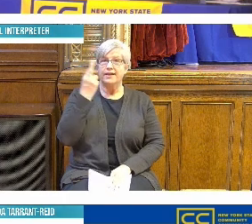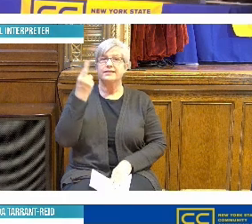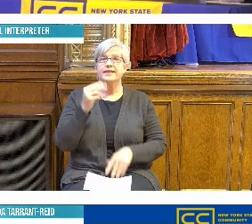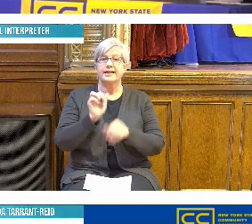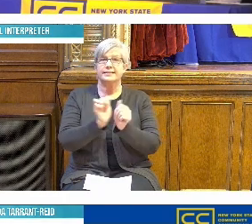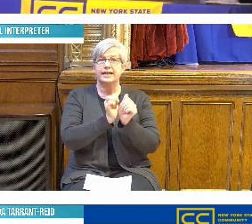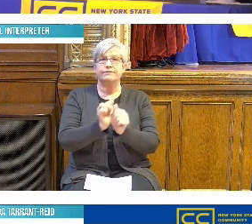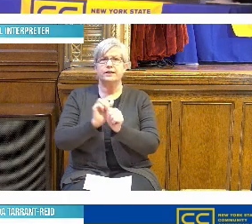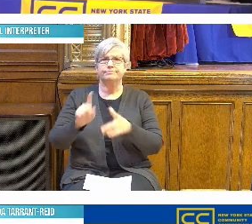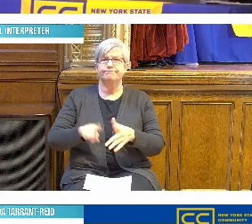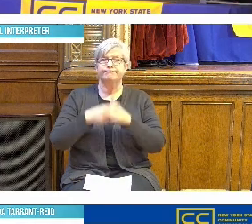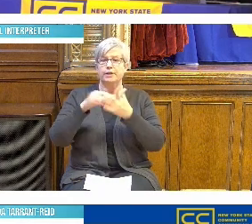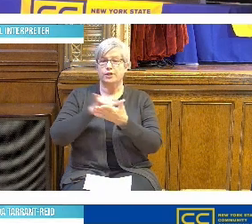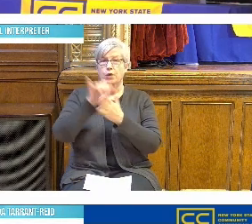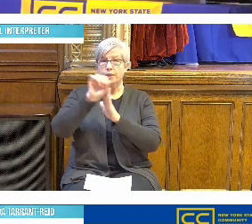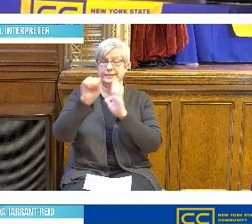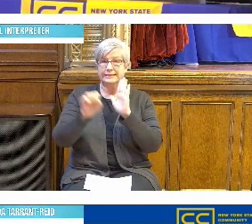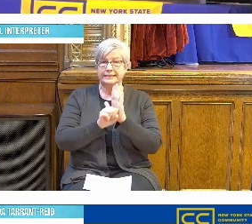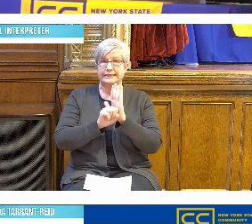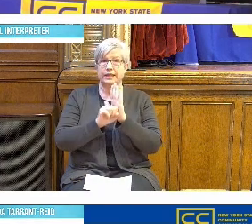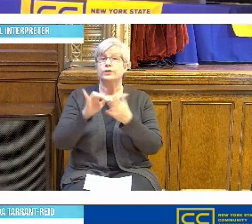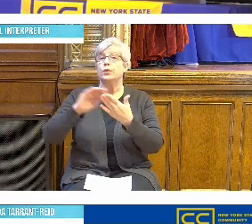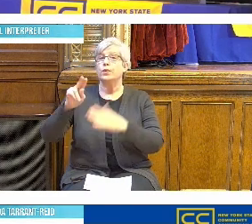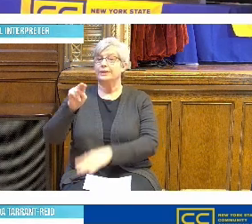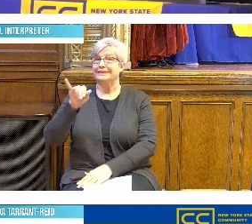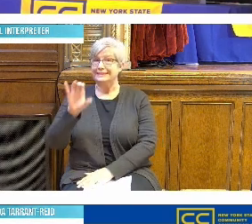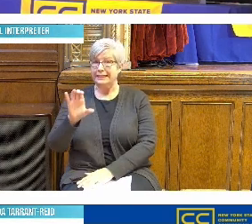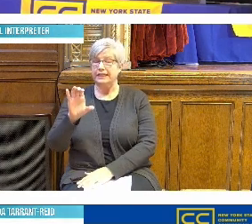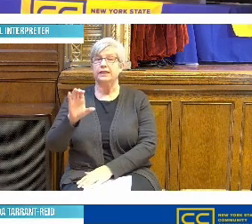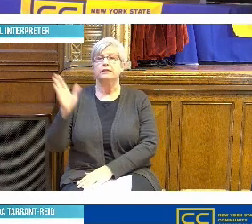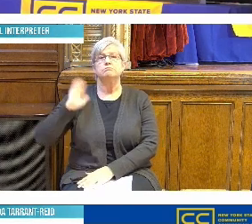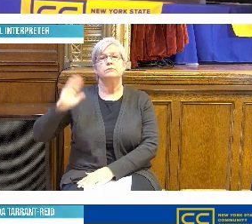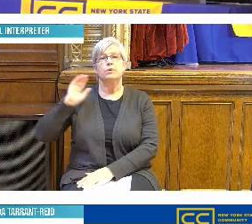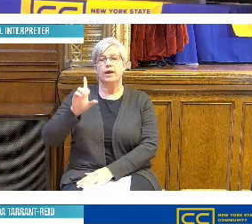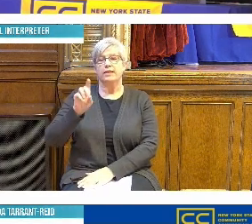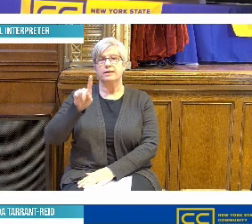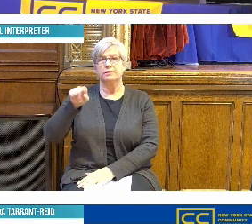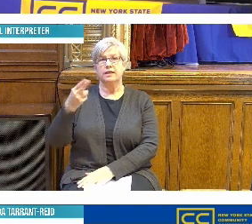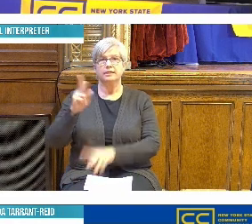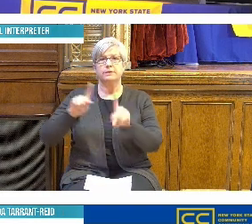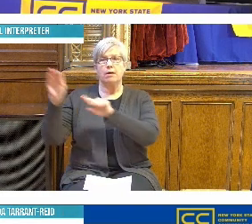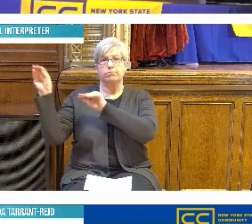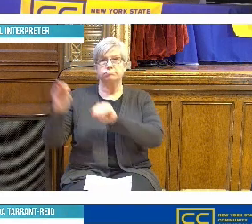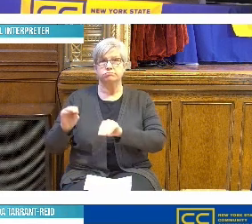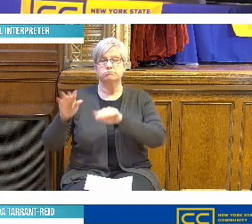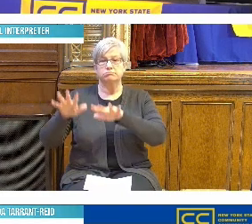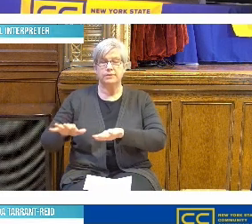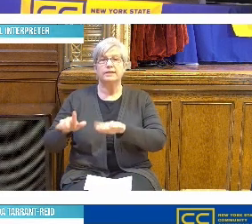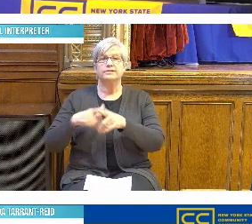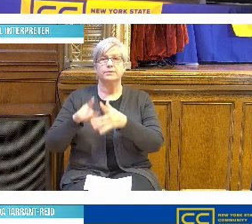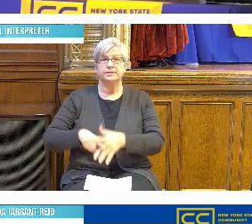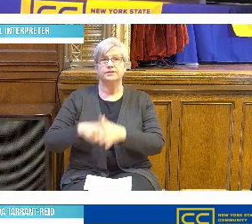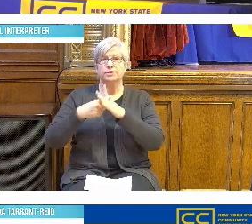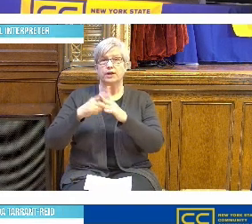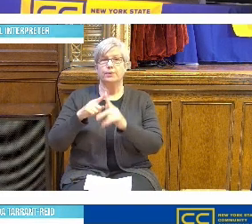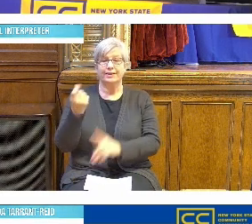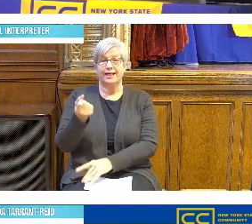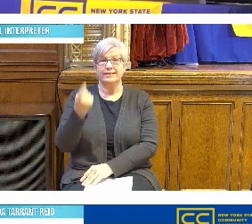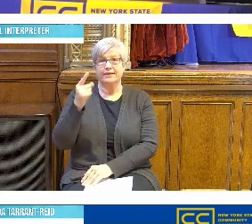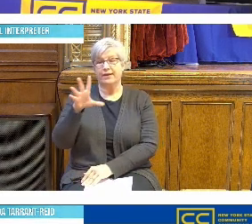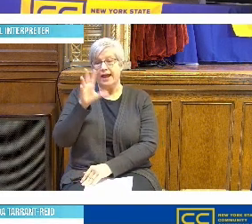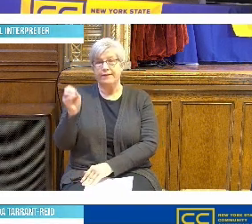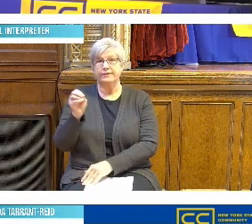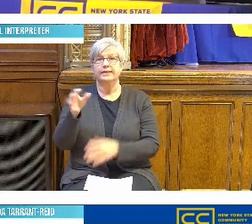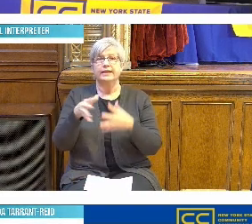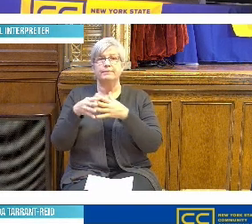slavery was introduced to New York City when the Dutch settled. And so it began with 11